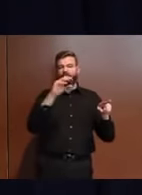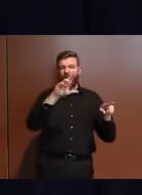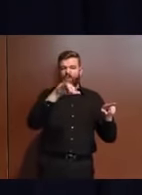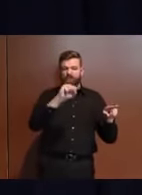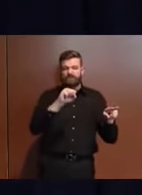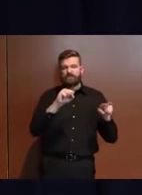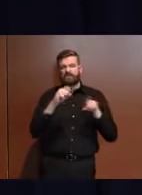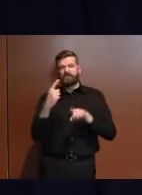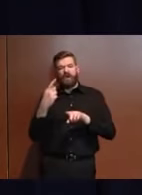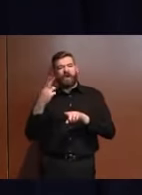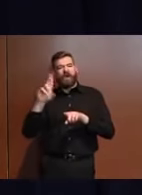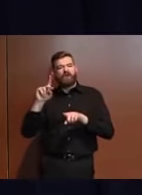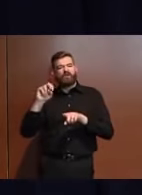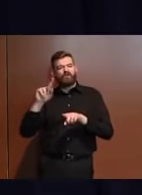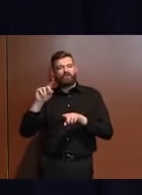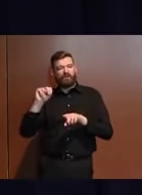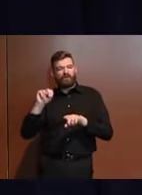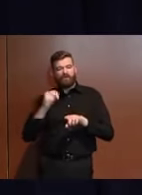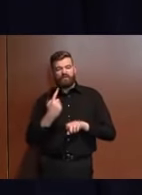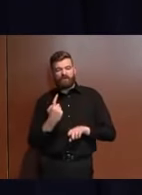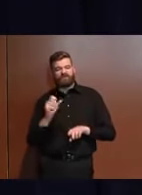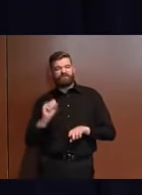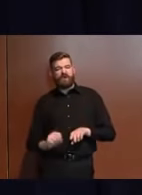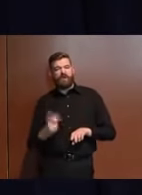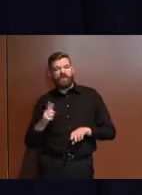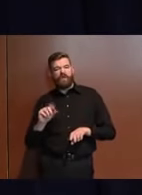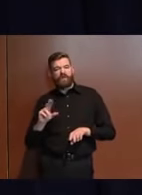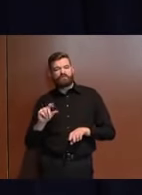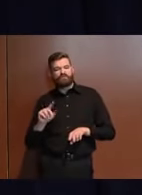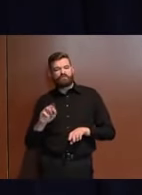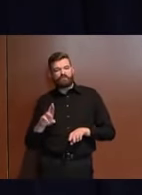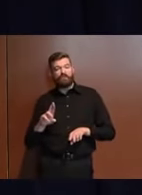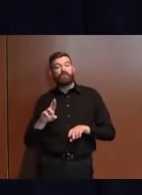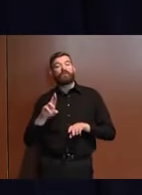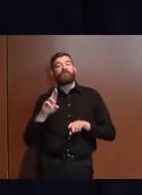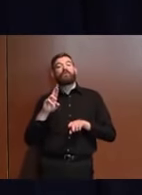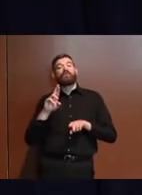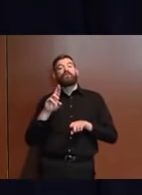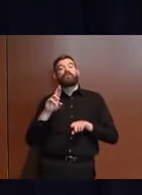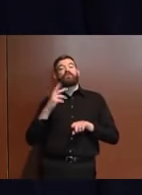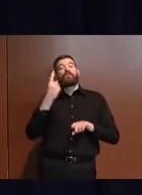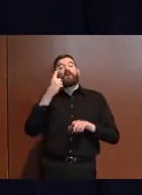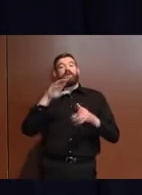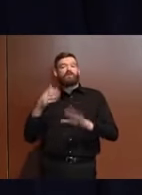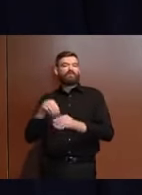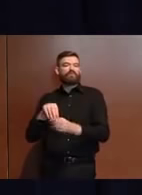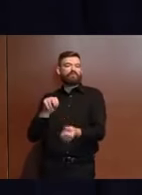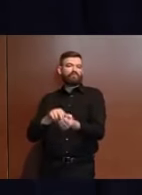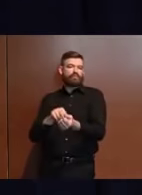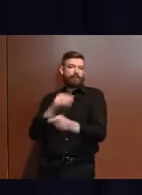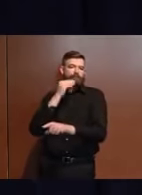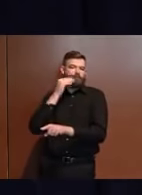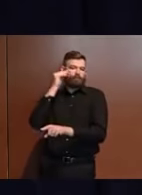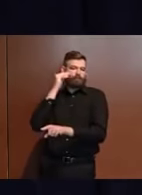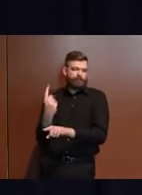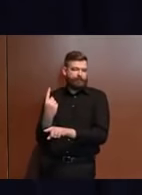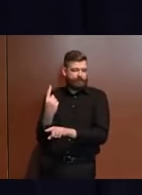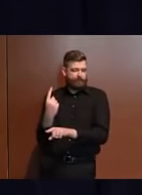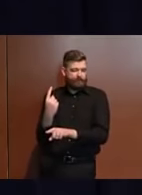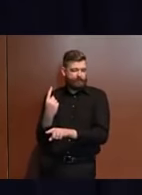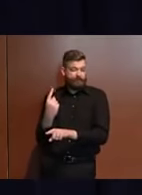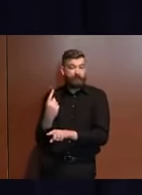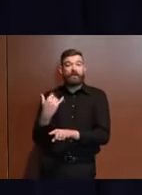1 in Gloucester. 1 death was associated with a long-term care facility. We now have